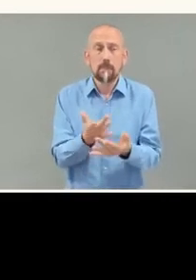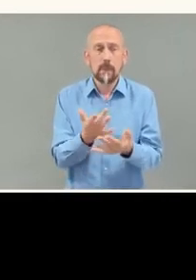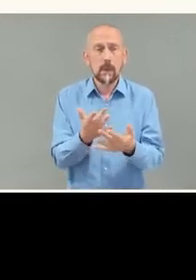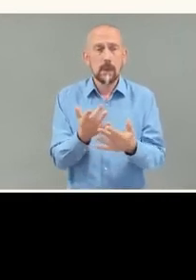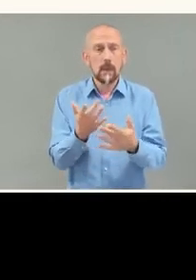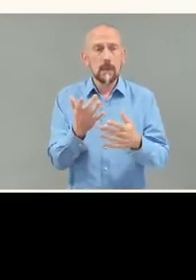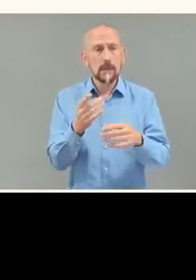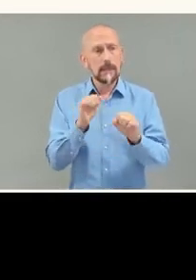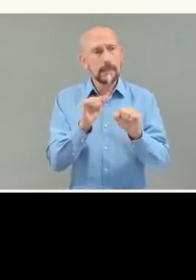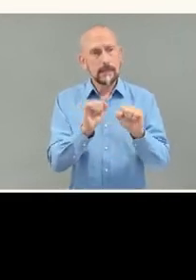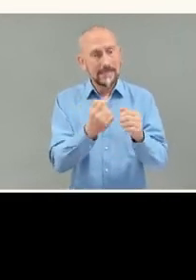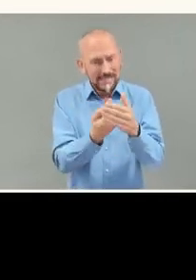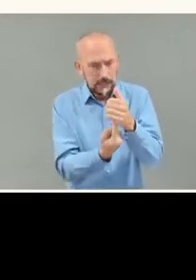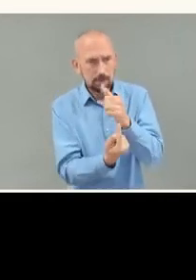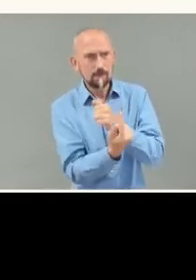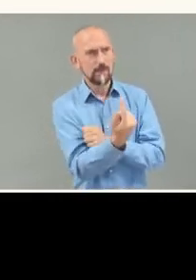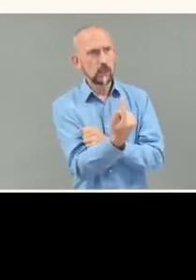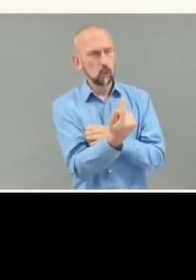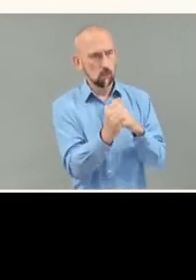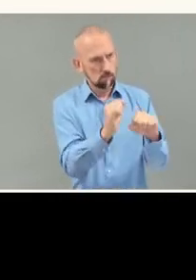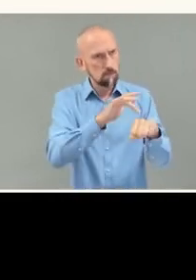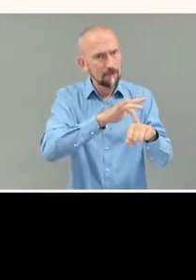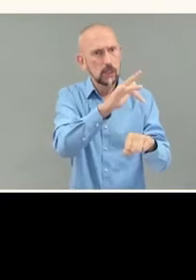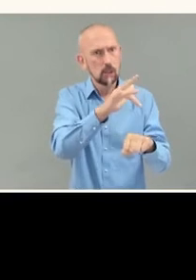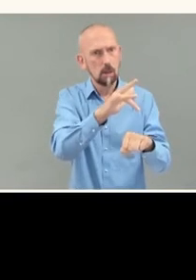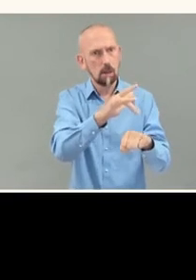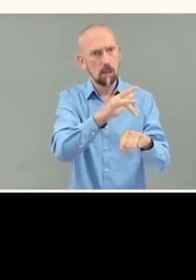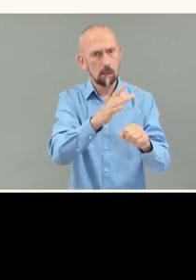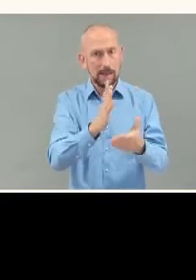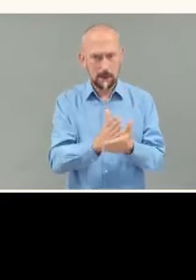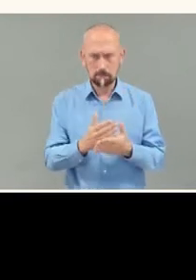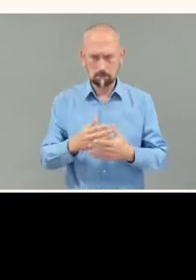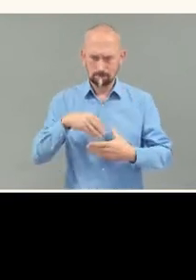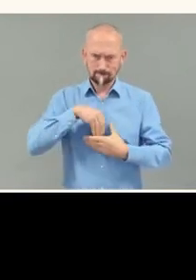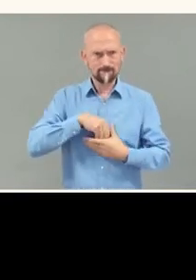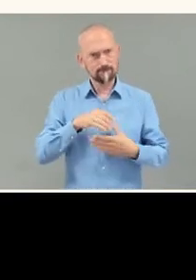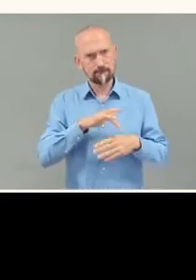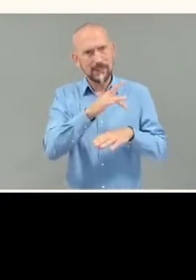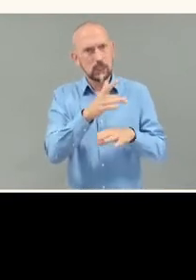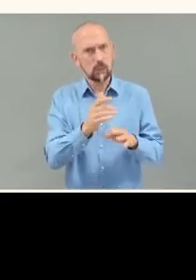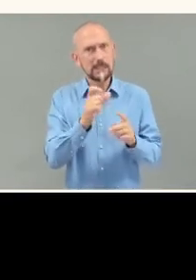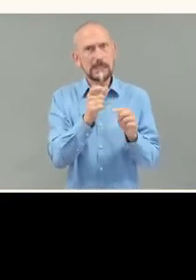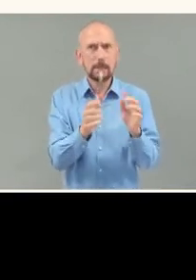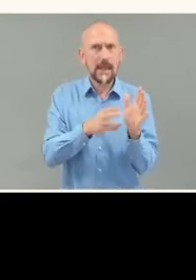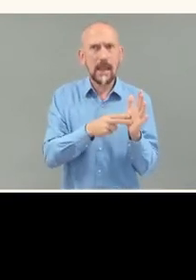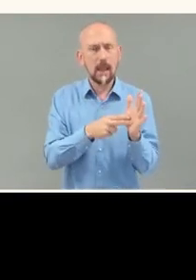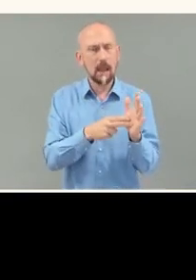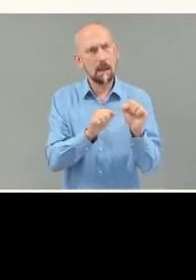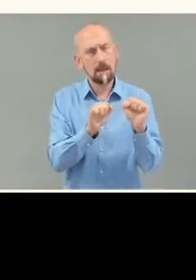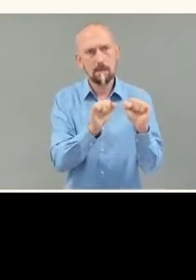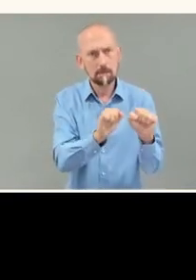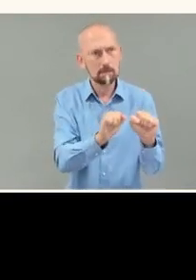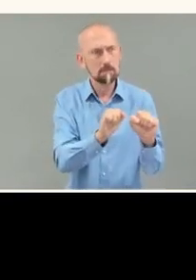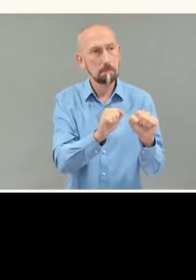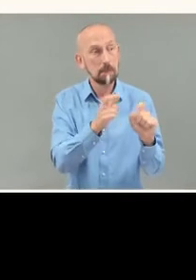professionalism of the individual, the individual CPN, and their ability to understand